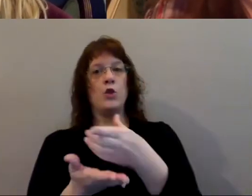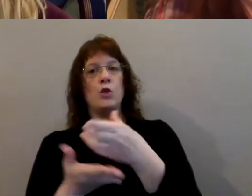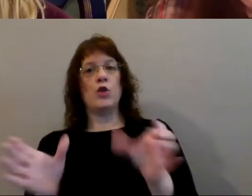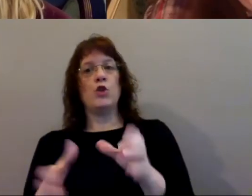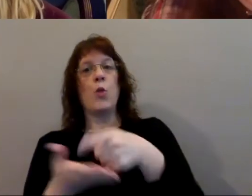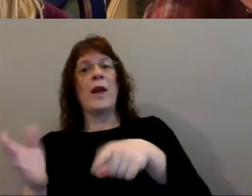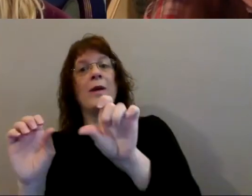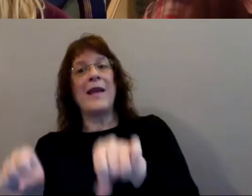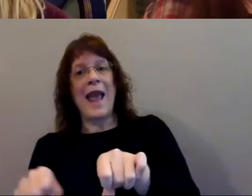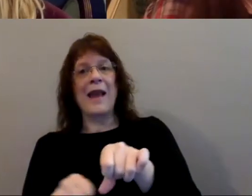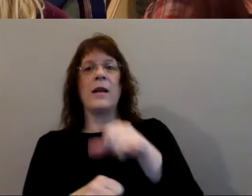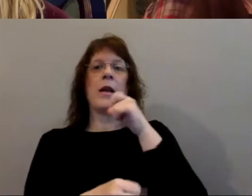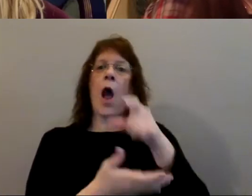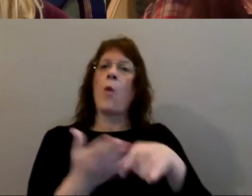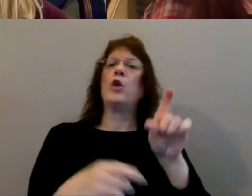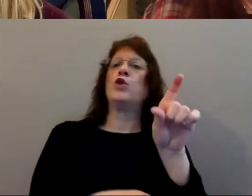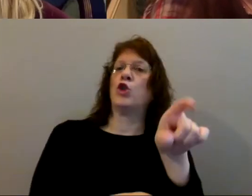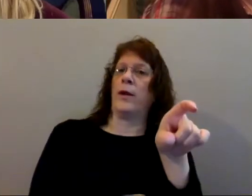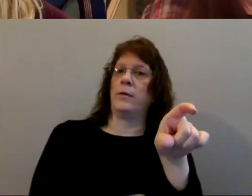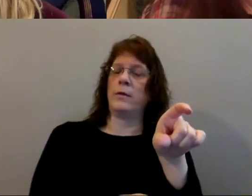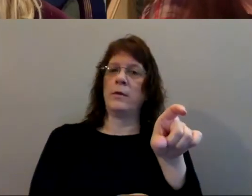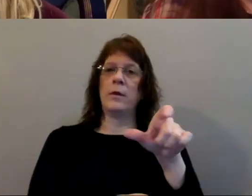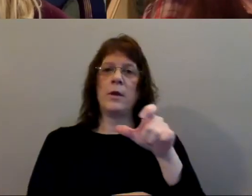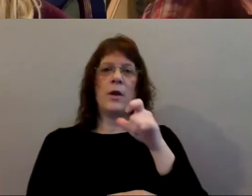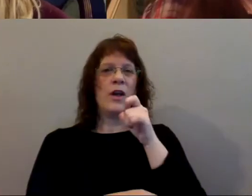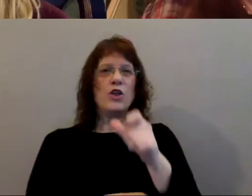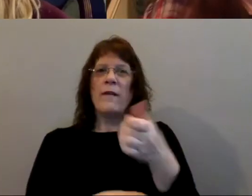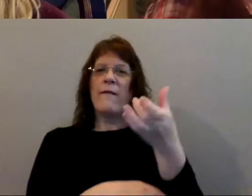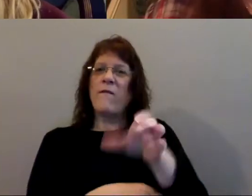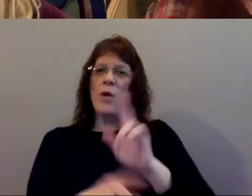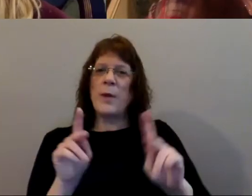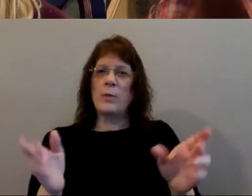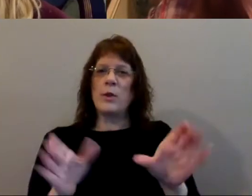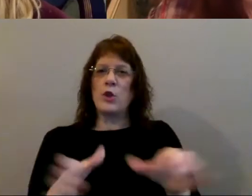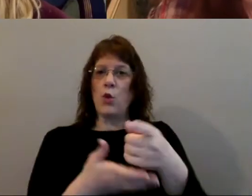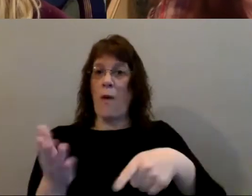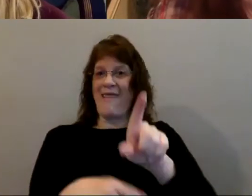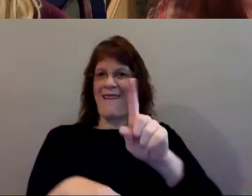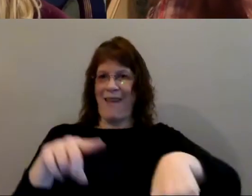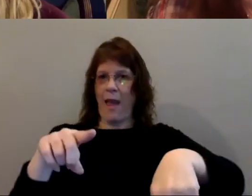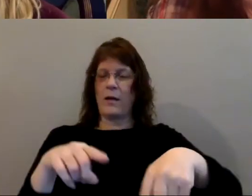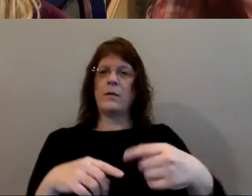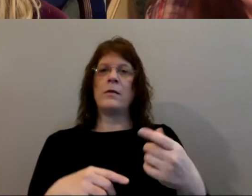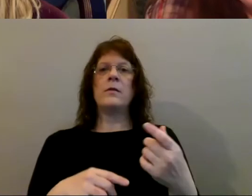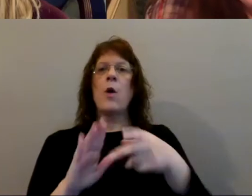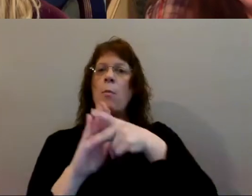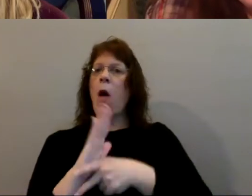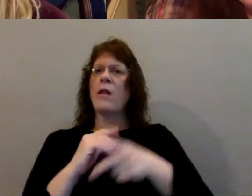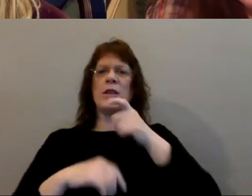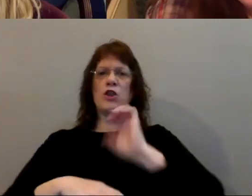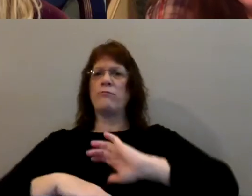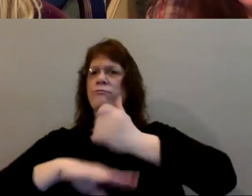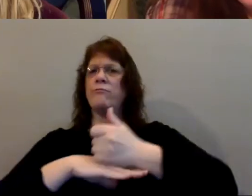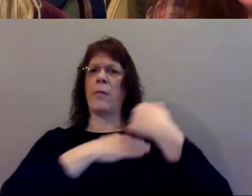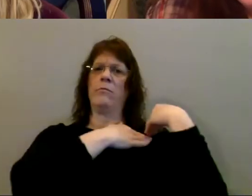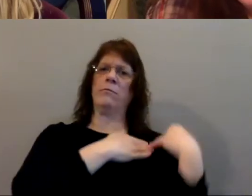And I think we should not force people to do what they can't. Policy should not impose the burden on consumers. Certainly,